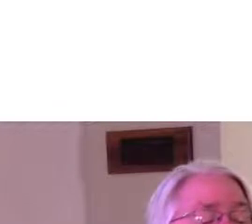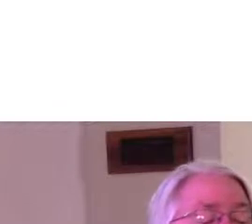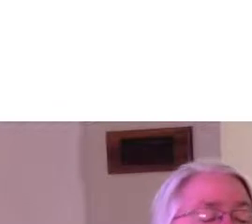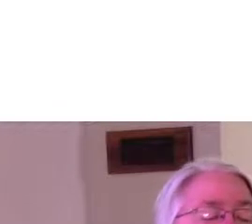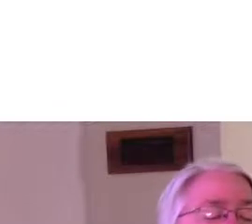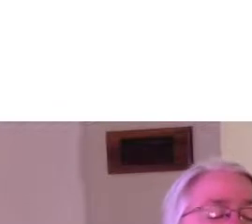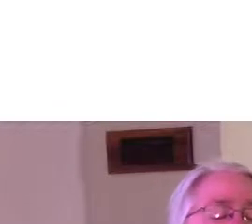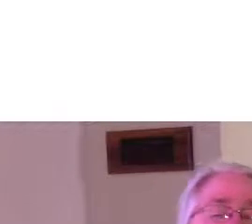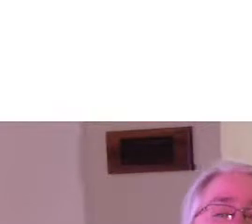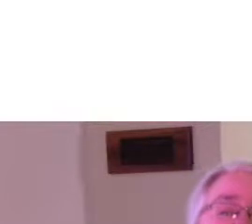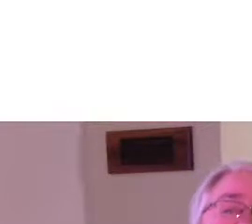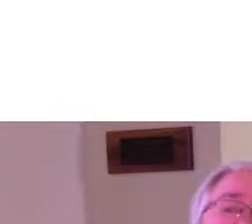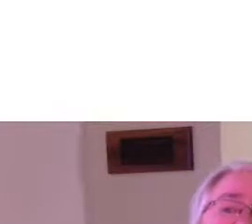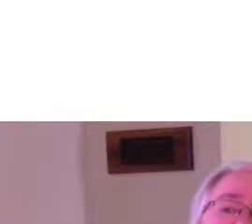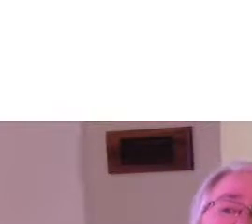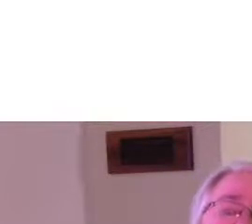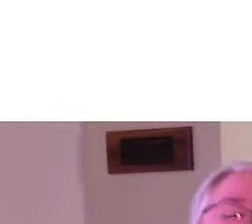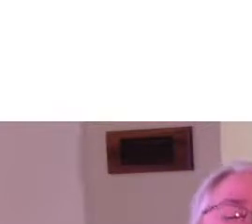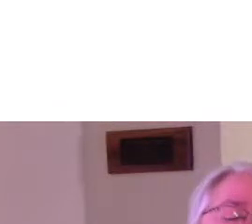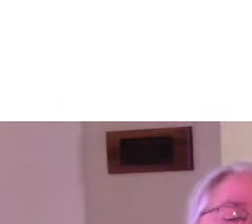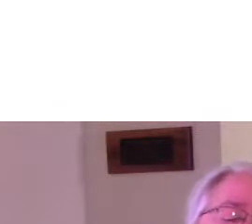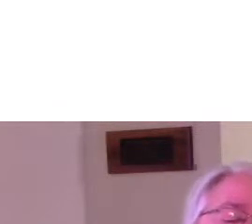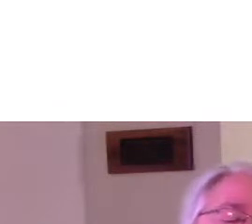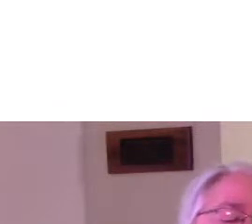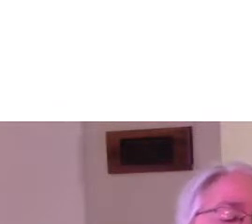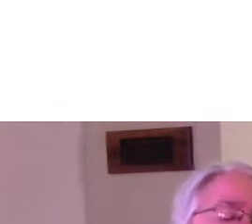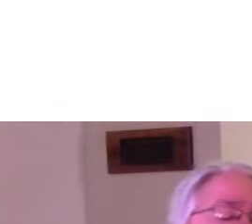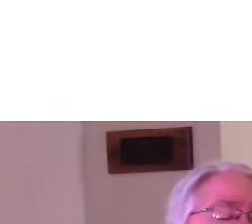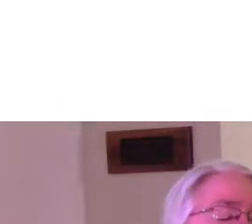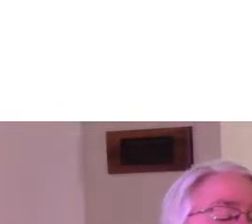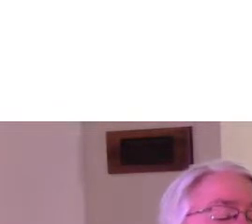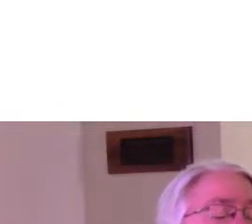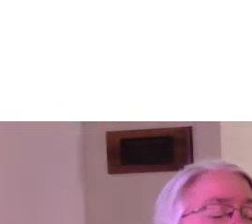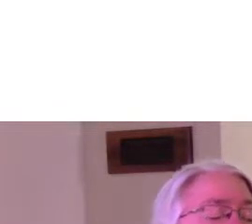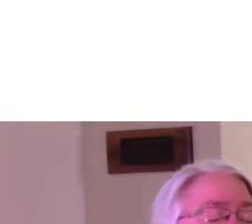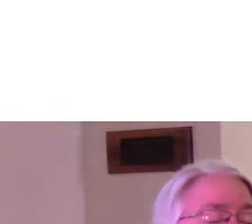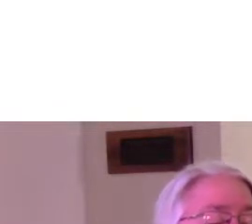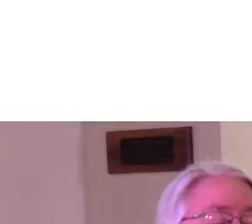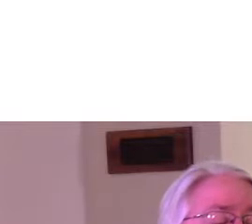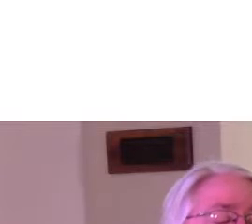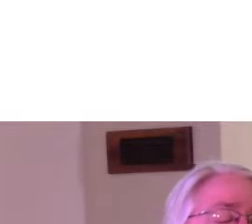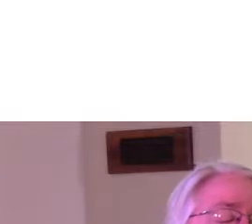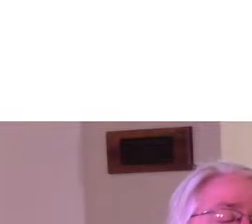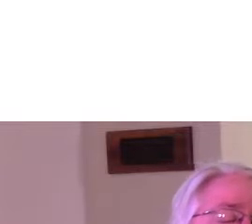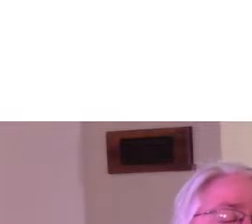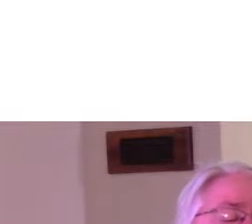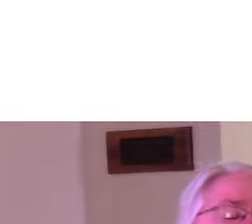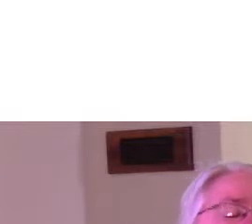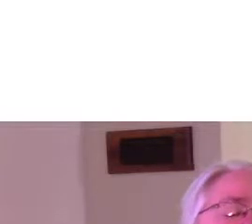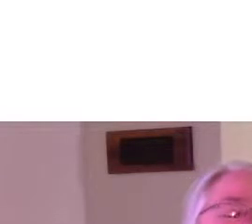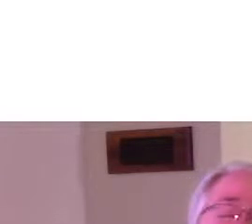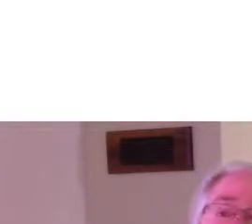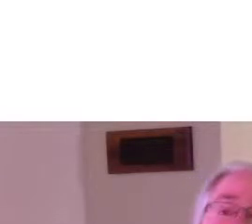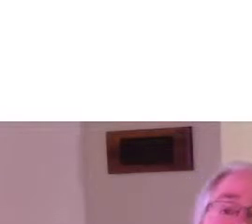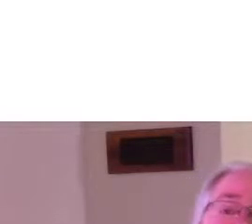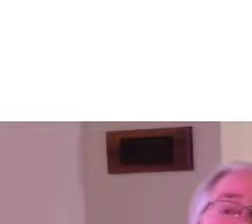with glee. Children are real beyond all